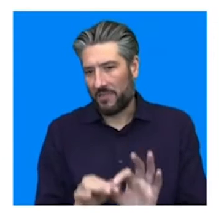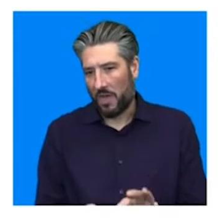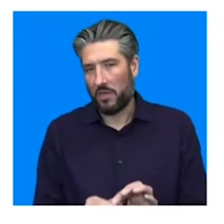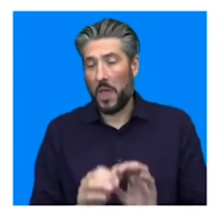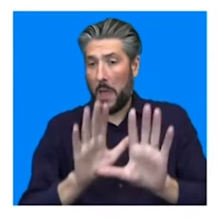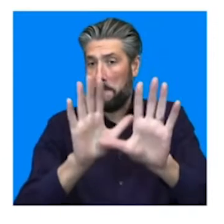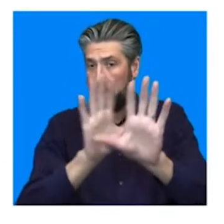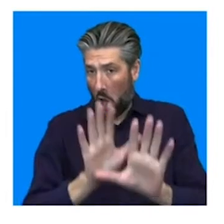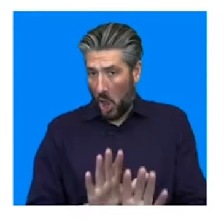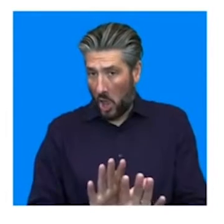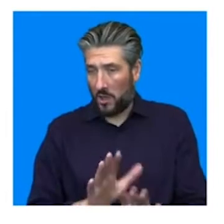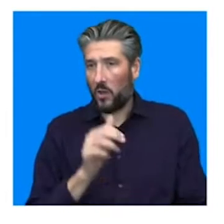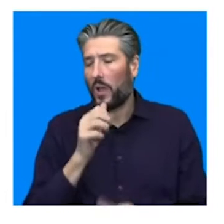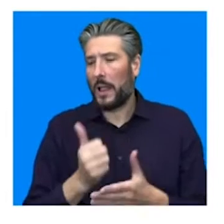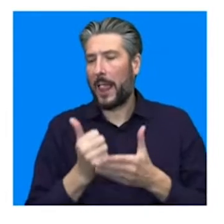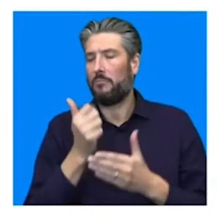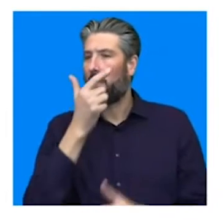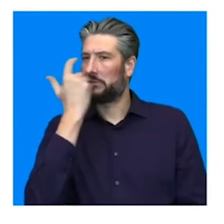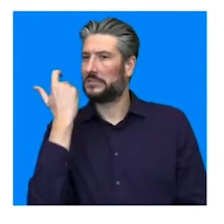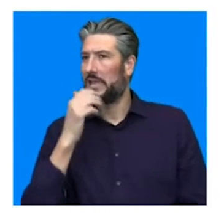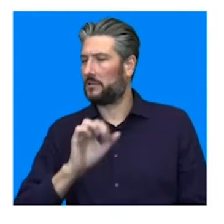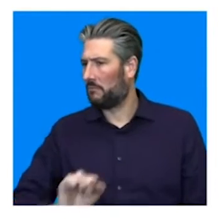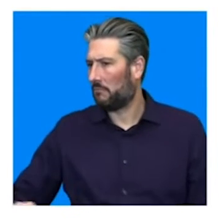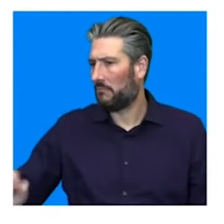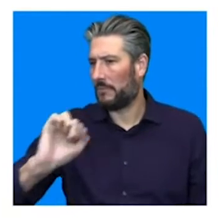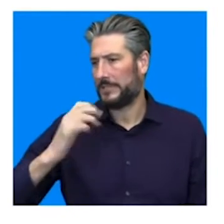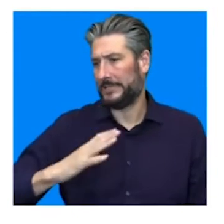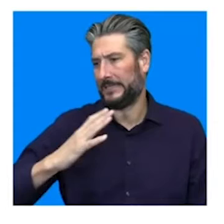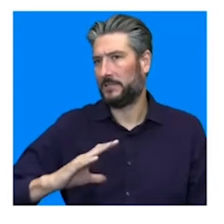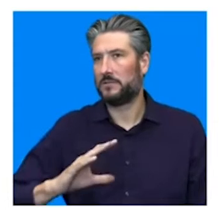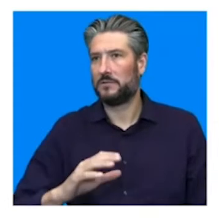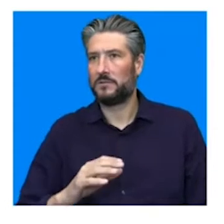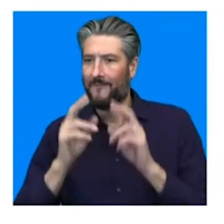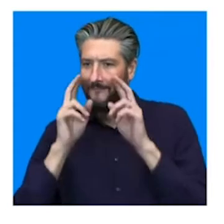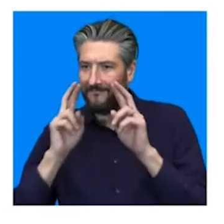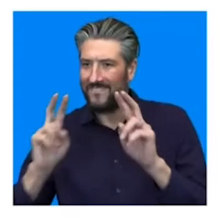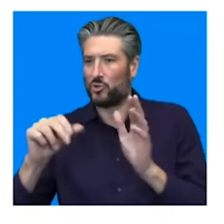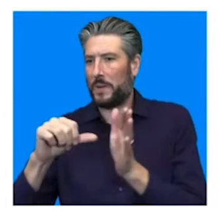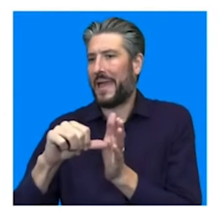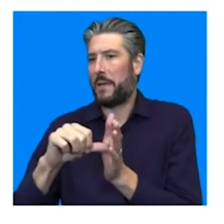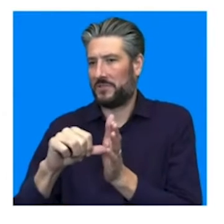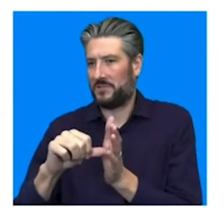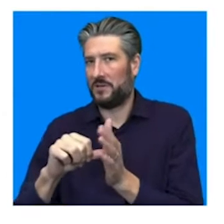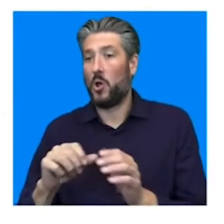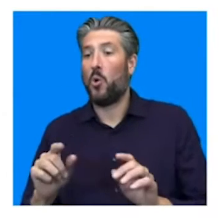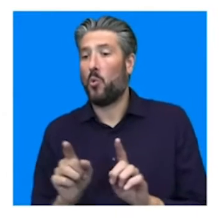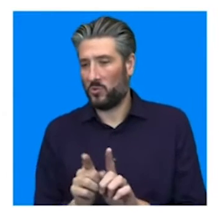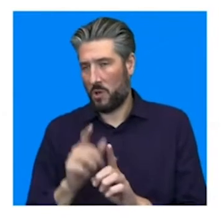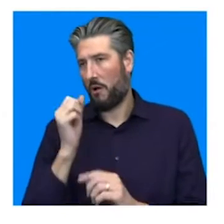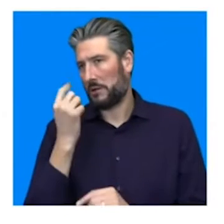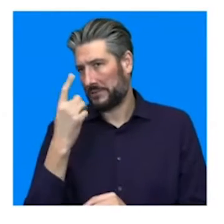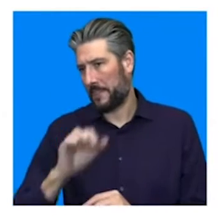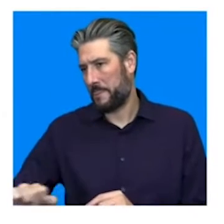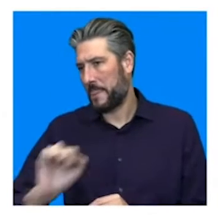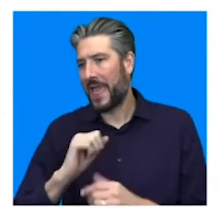that helps you better understand the needs of users with visual impairment, that helps you better understand the feedback that you get from them.